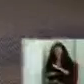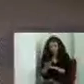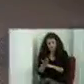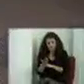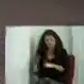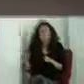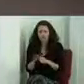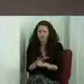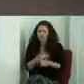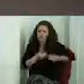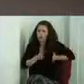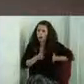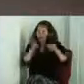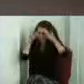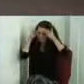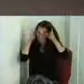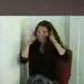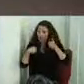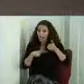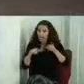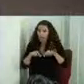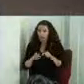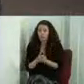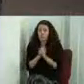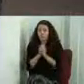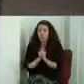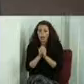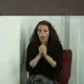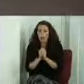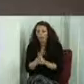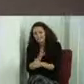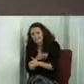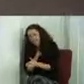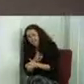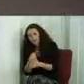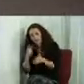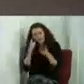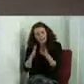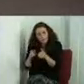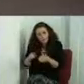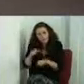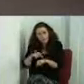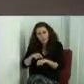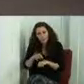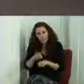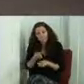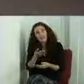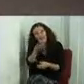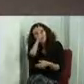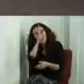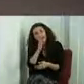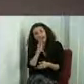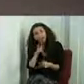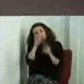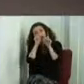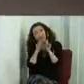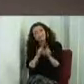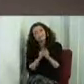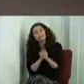openly. And as we have prayed and as we have sung and as we have prepared for this moment, now, God, we ask that you would keep us